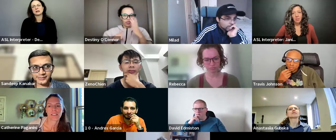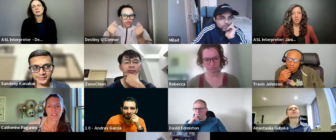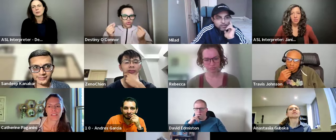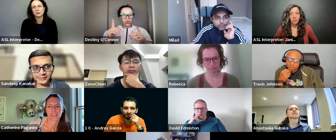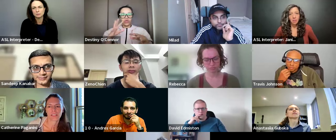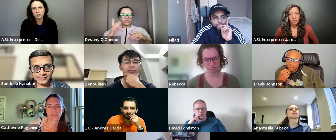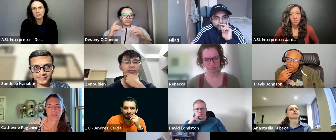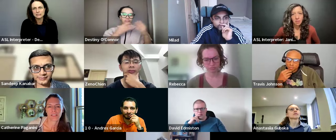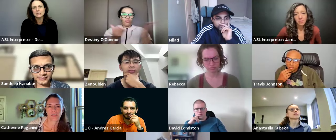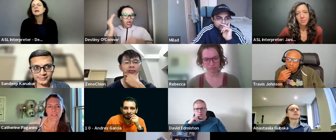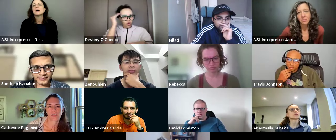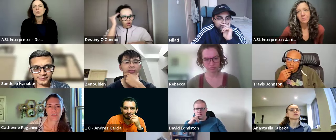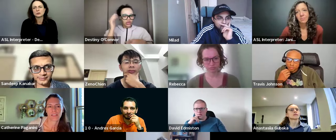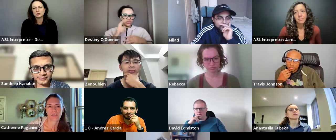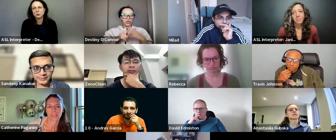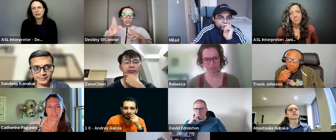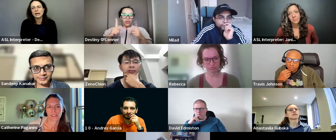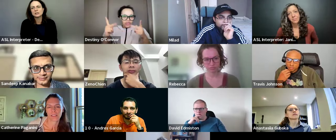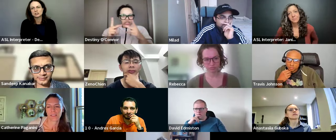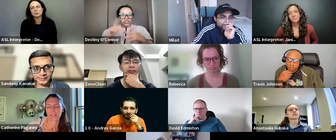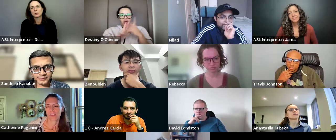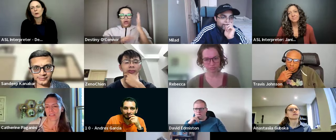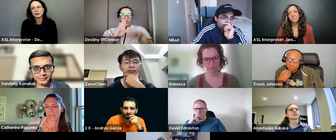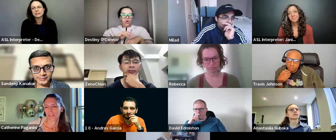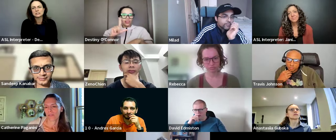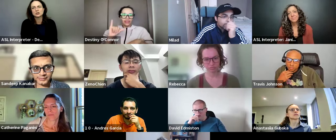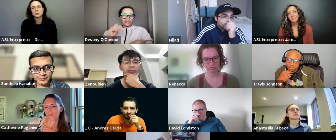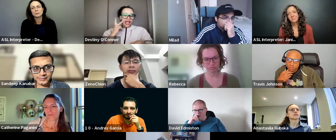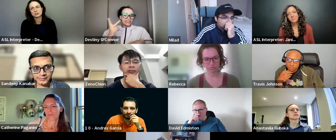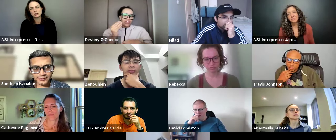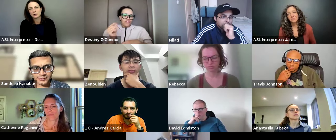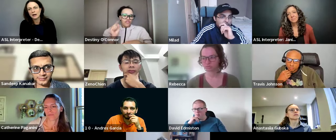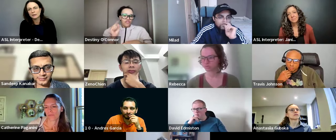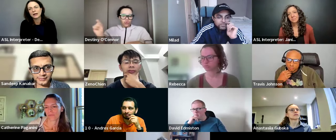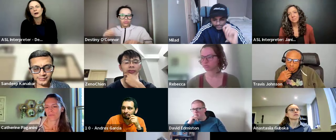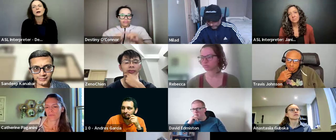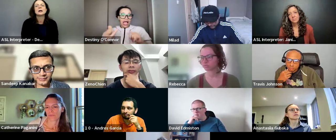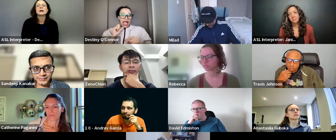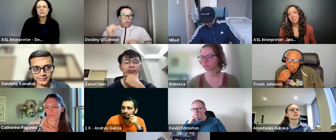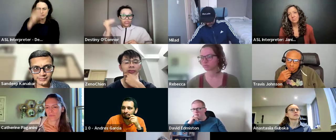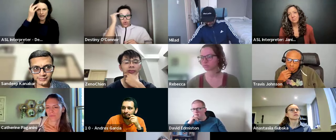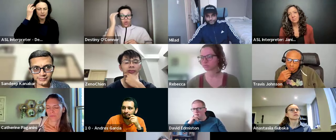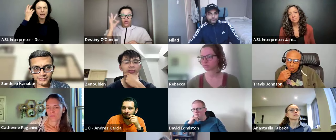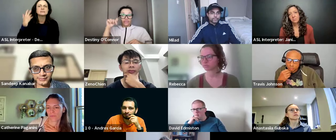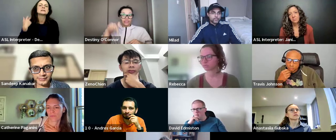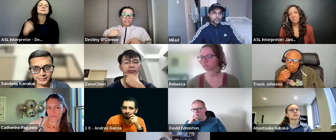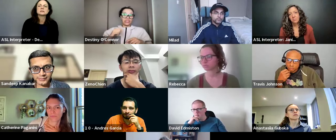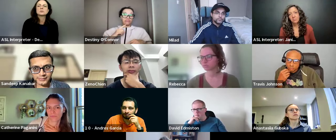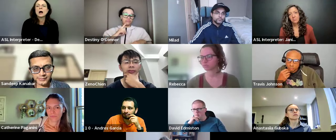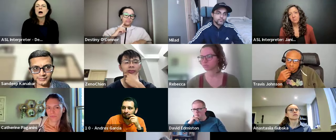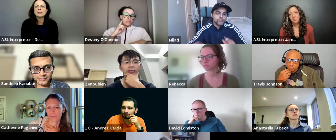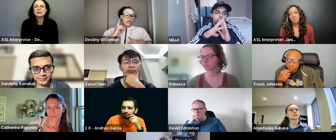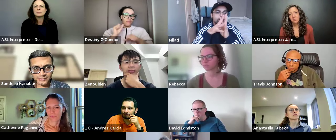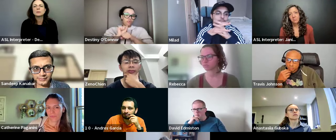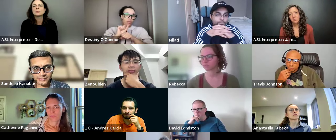are posting about their employment and what they're doing, and just to bring awareness to what positions are out there, and then allies can see